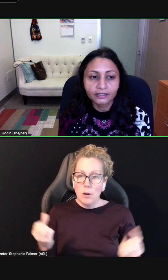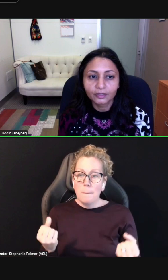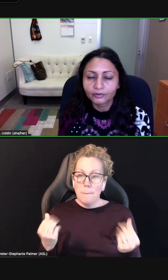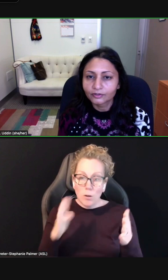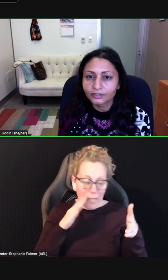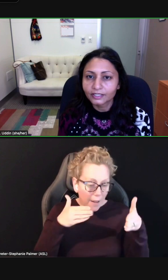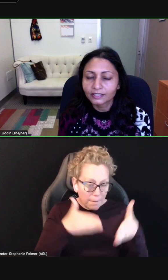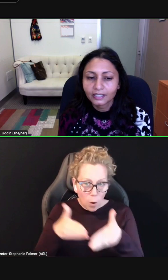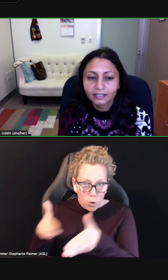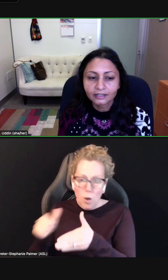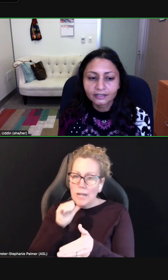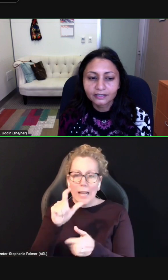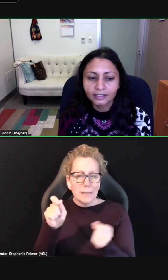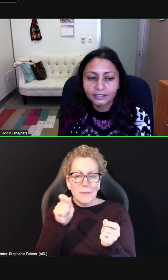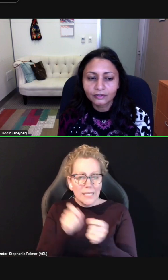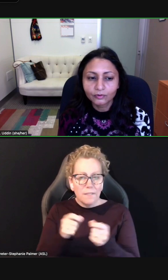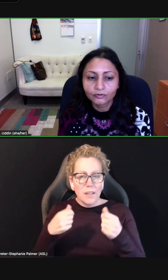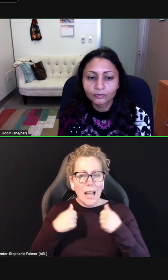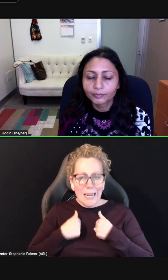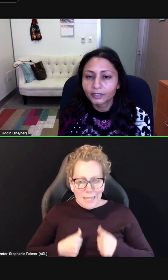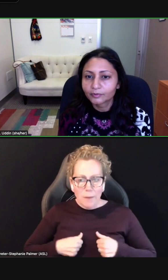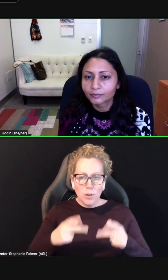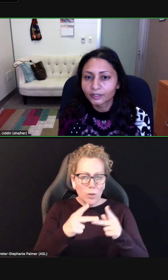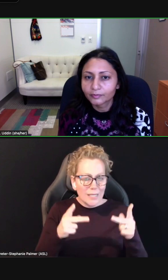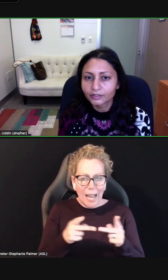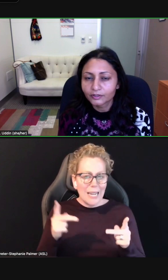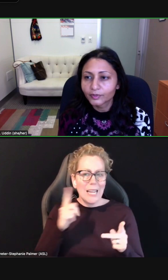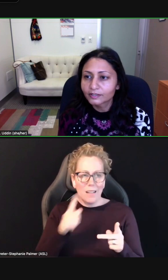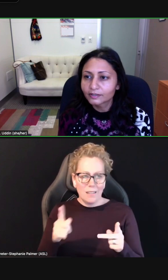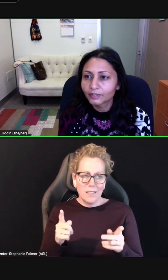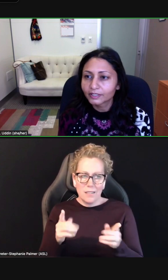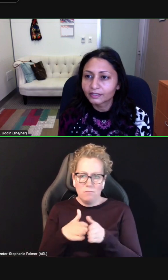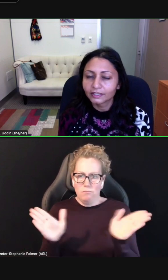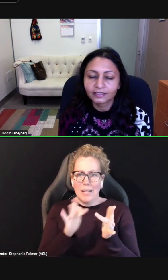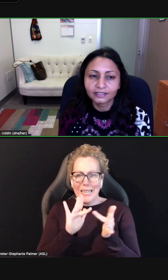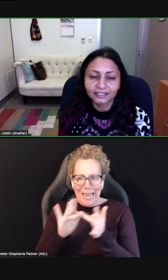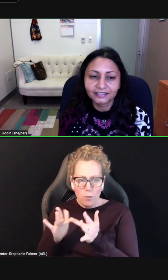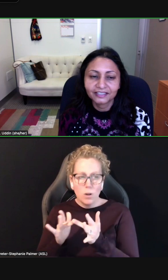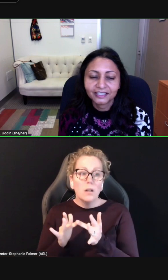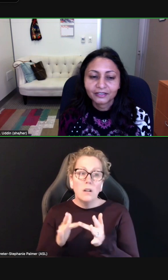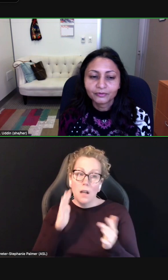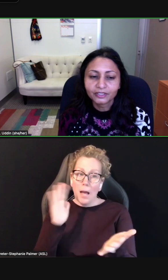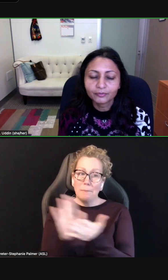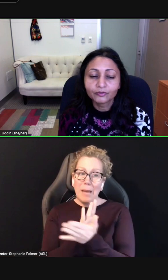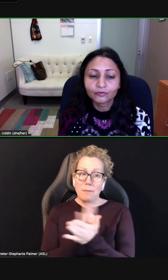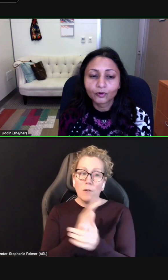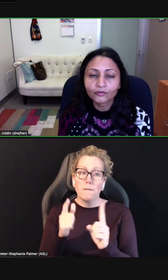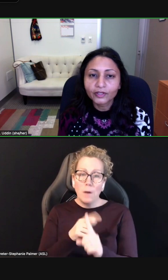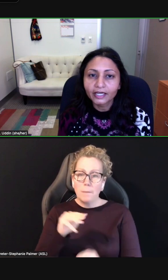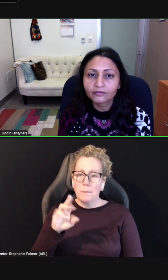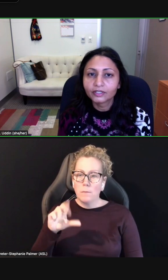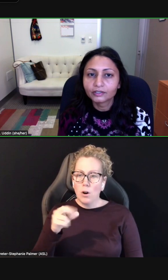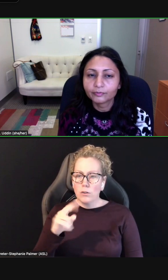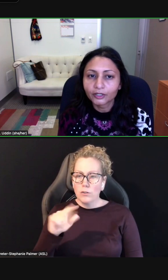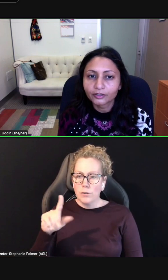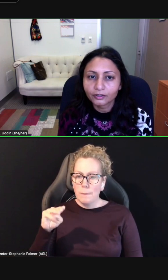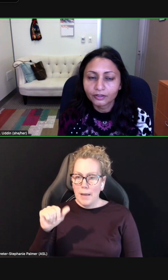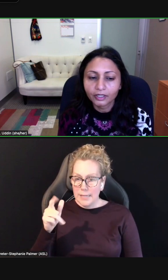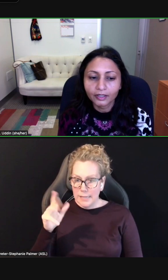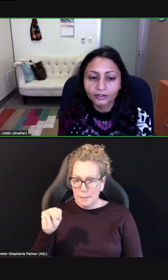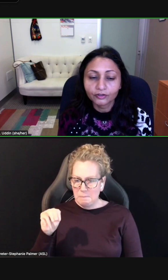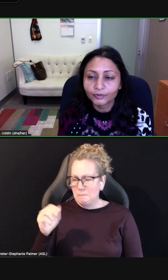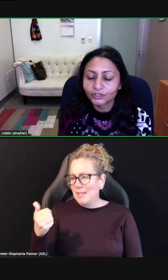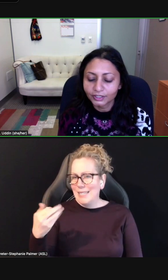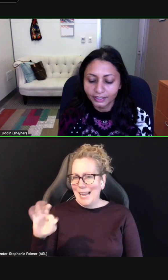specific anatomical sites. And this is a nice quote from a paper by Marcel Messlin back in 1990, really before the advent of